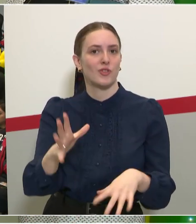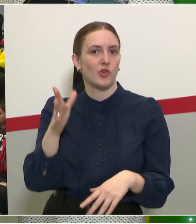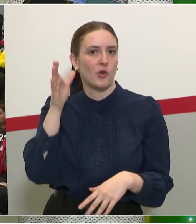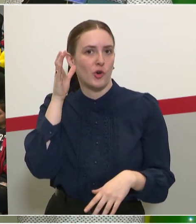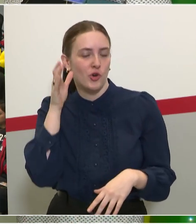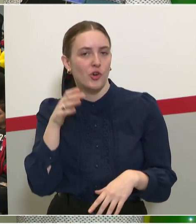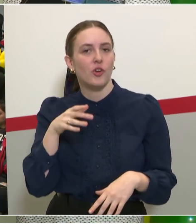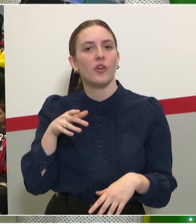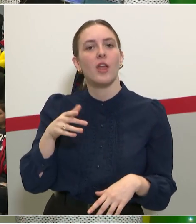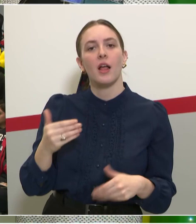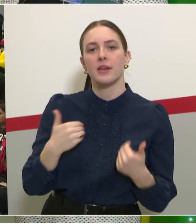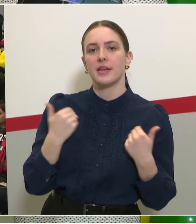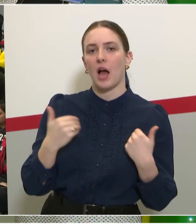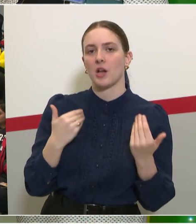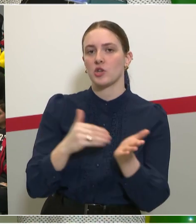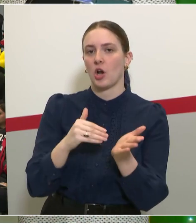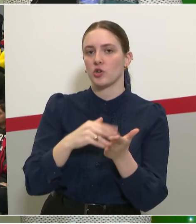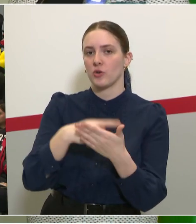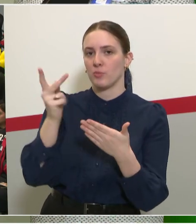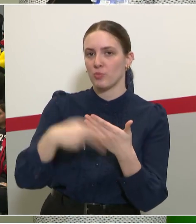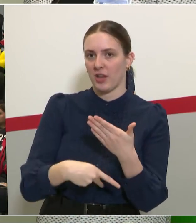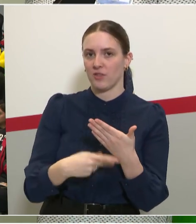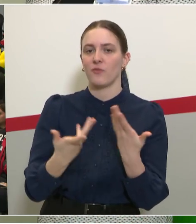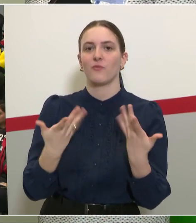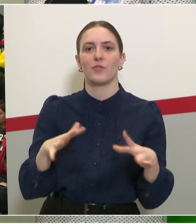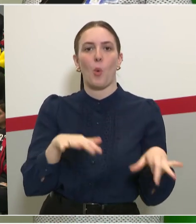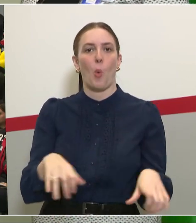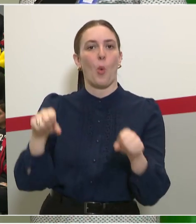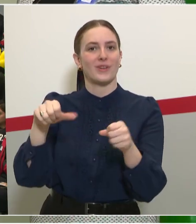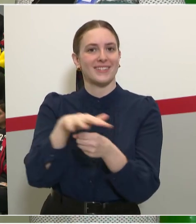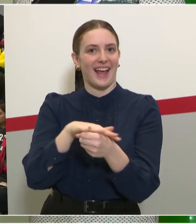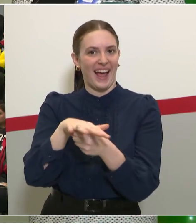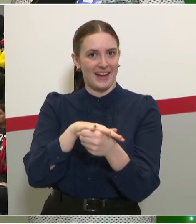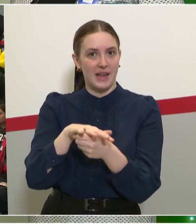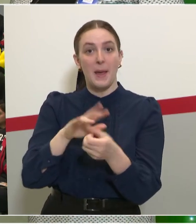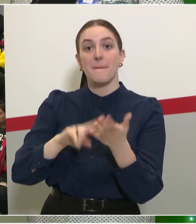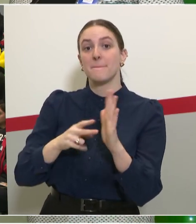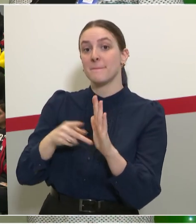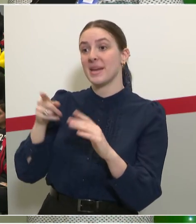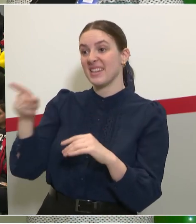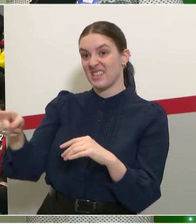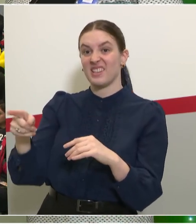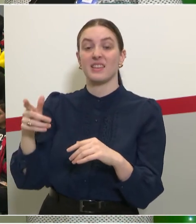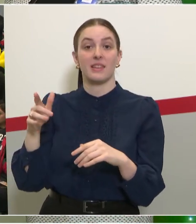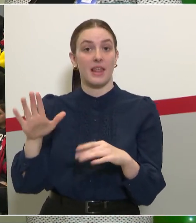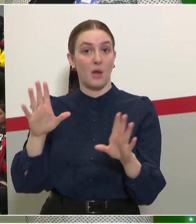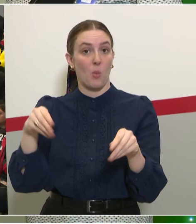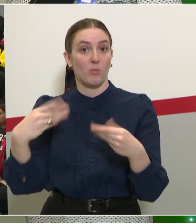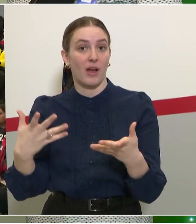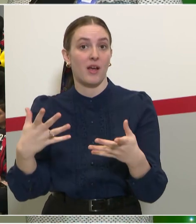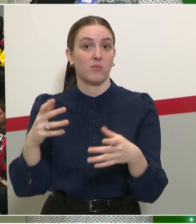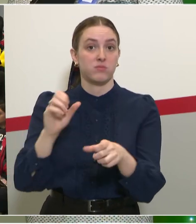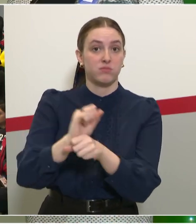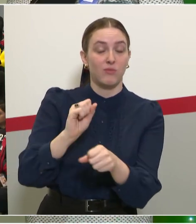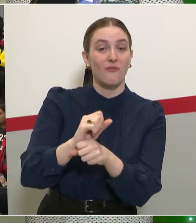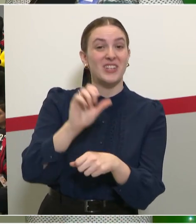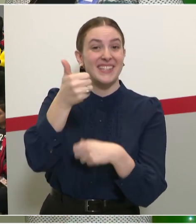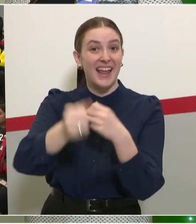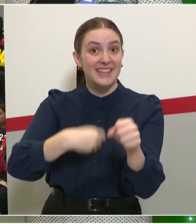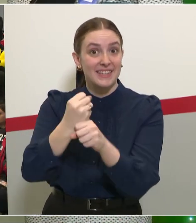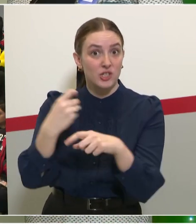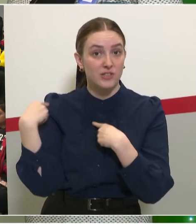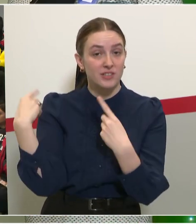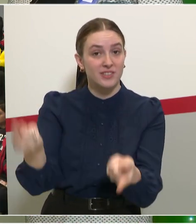Young Doctors Program has been a host site, which means they're a host employer for 10 years. And their partnership with